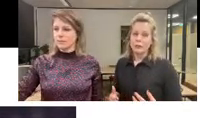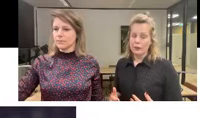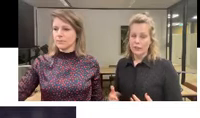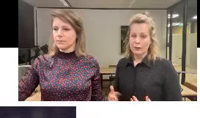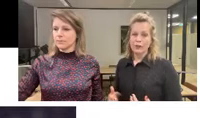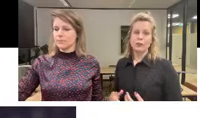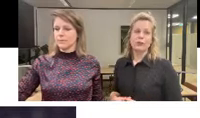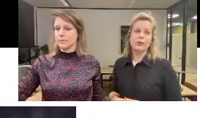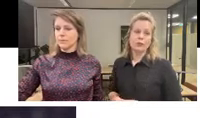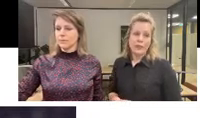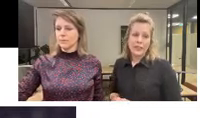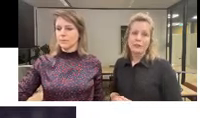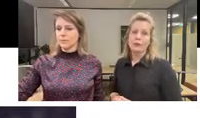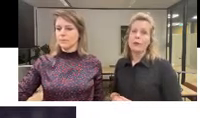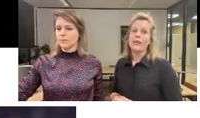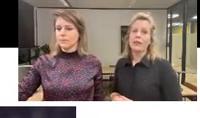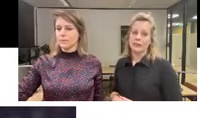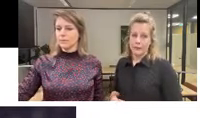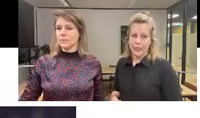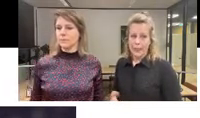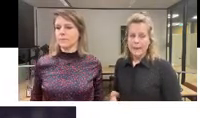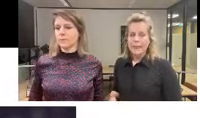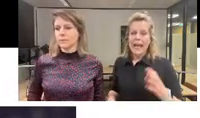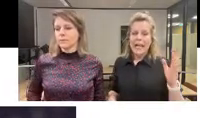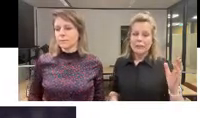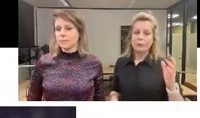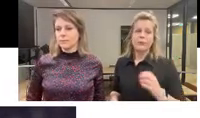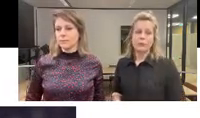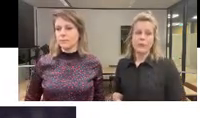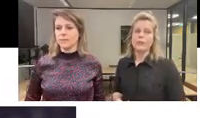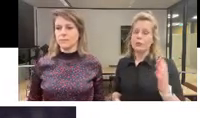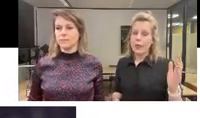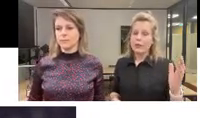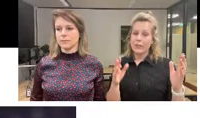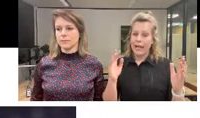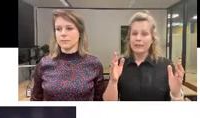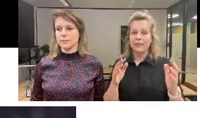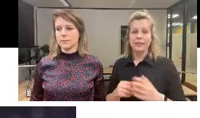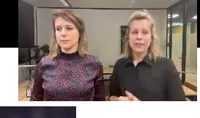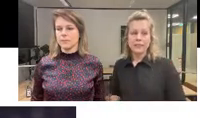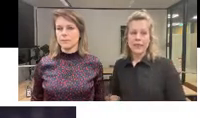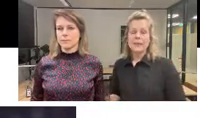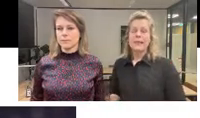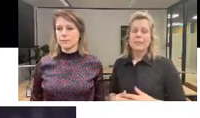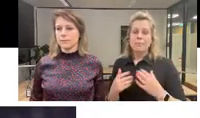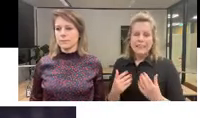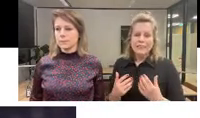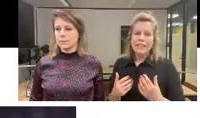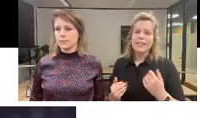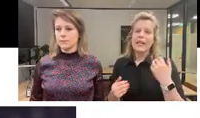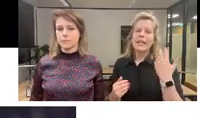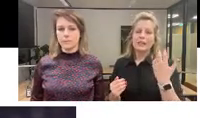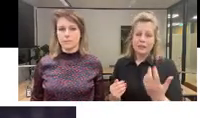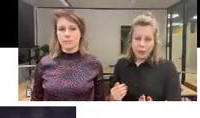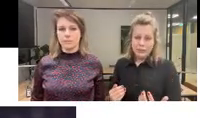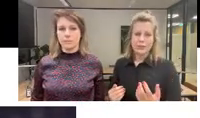included individuals fulfilling the following criteria: age between 12 and 18 years, meeting